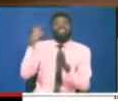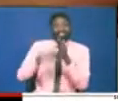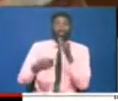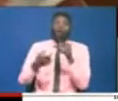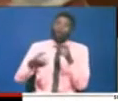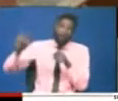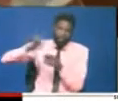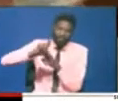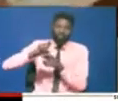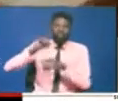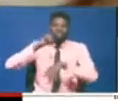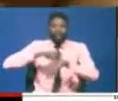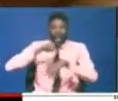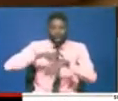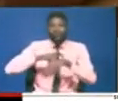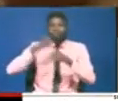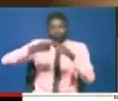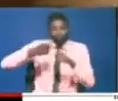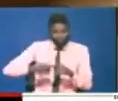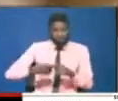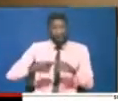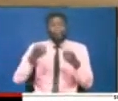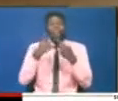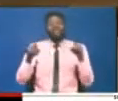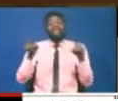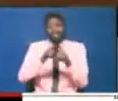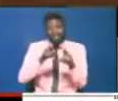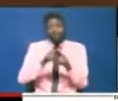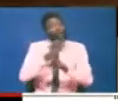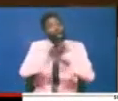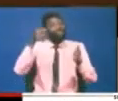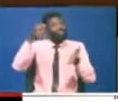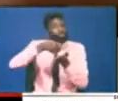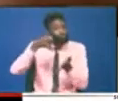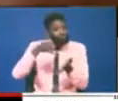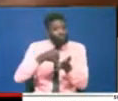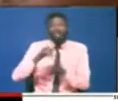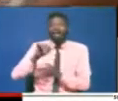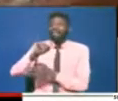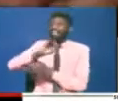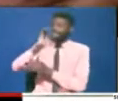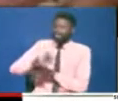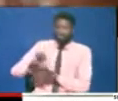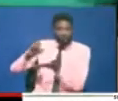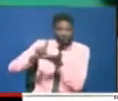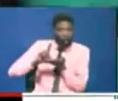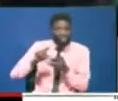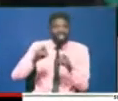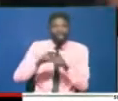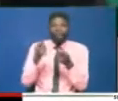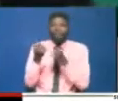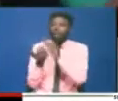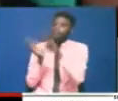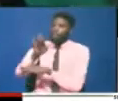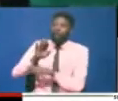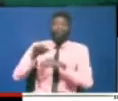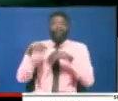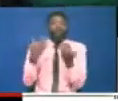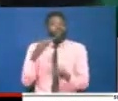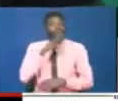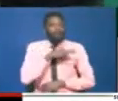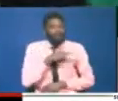done. The deduction will, however, not include interest on a loan or return on a loan or any share of profit or